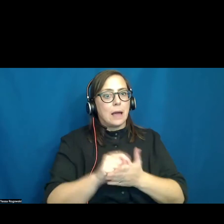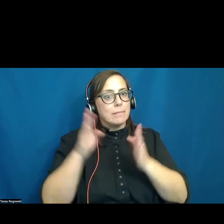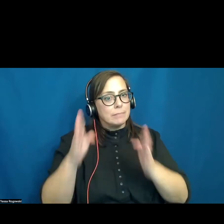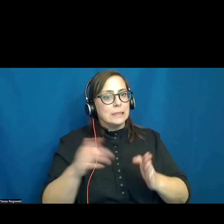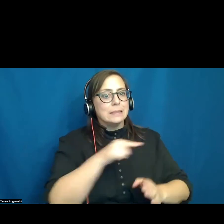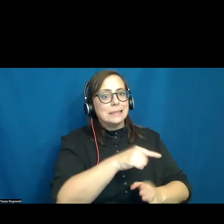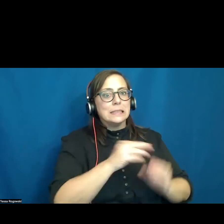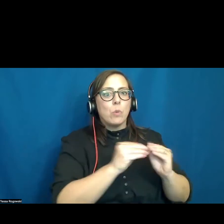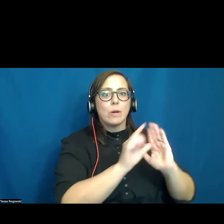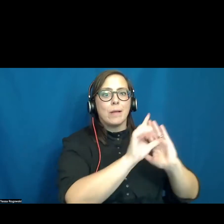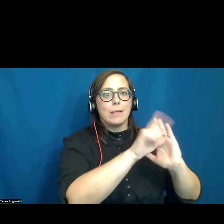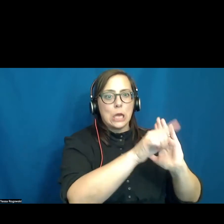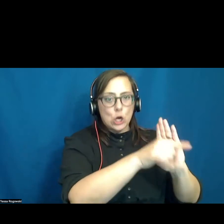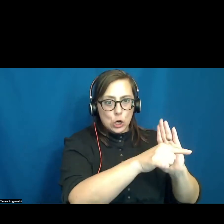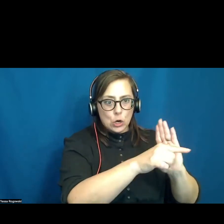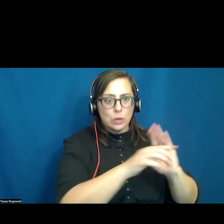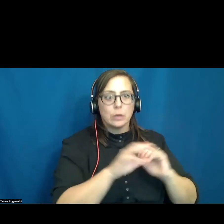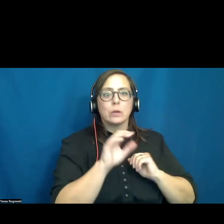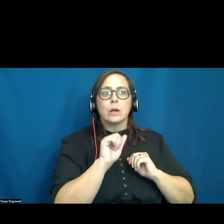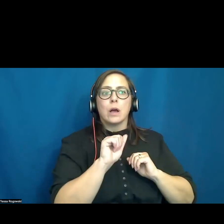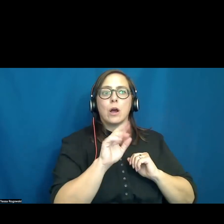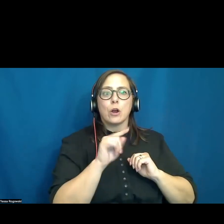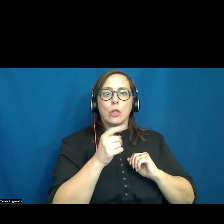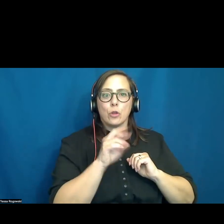later, Arthur Rimbaud,